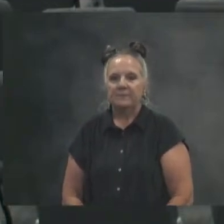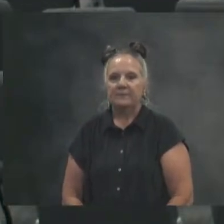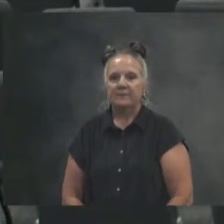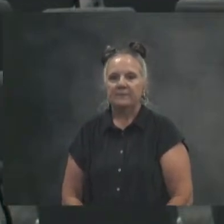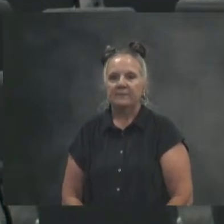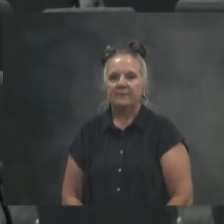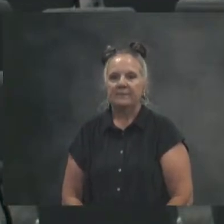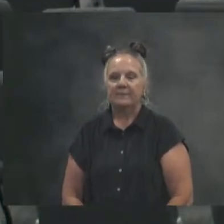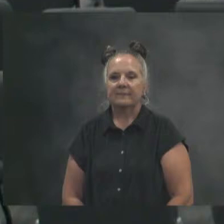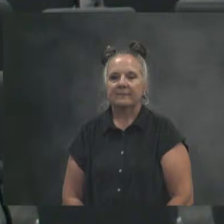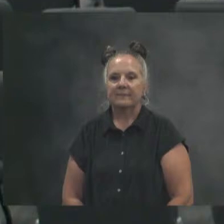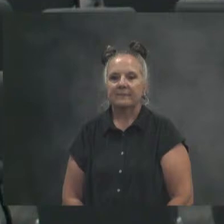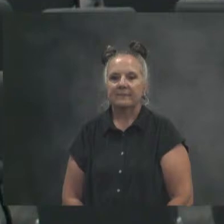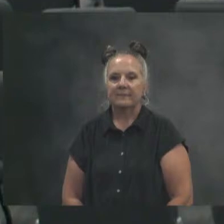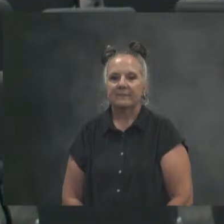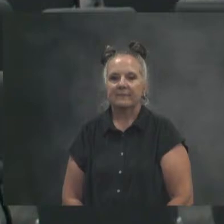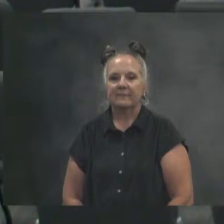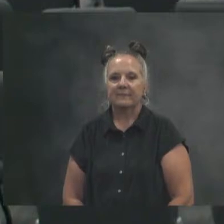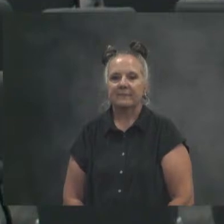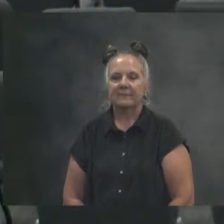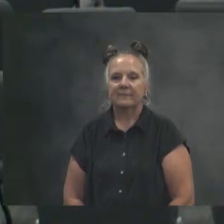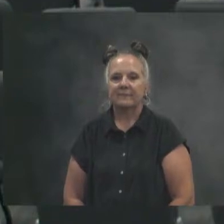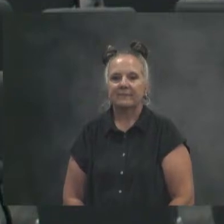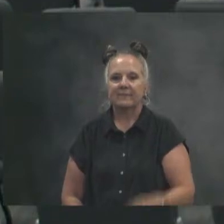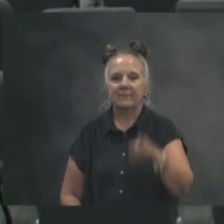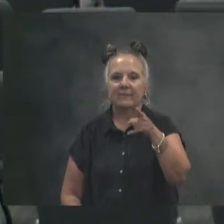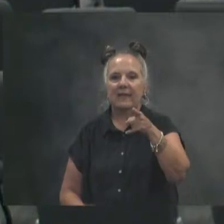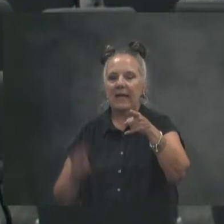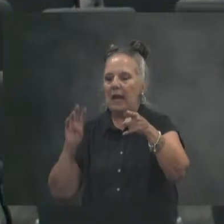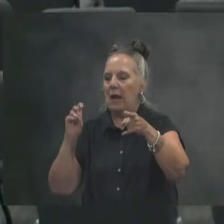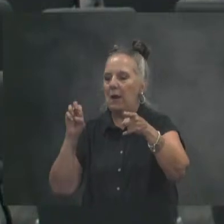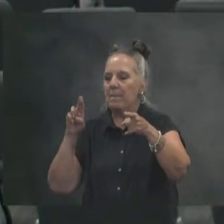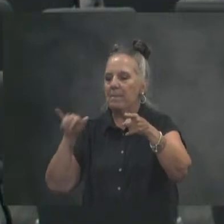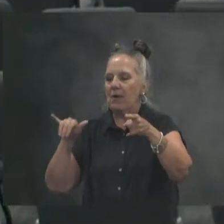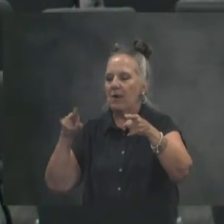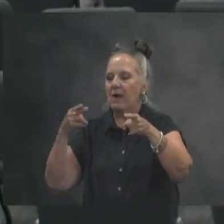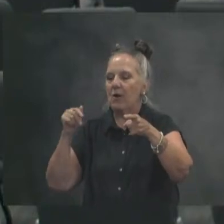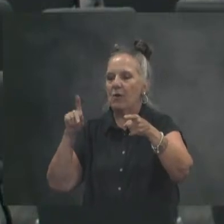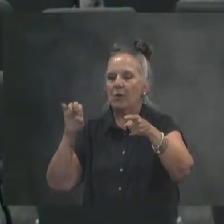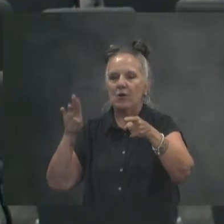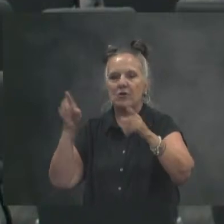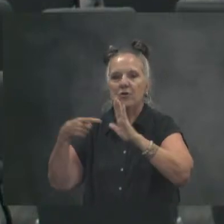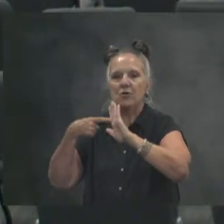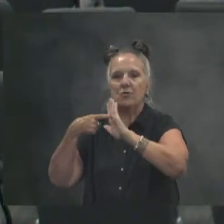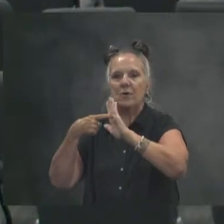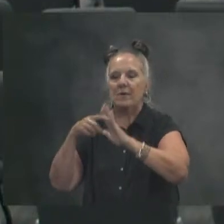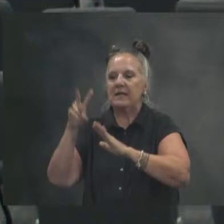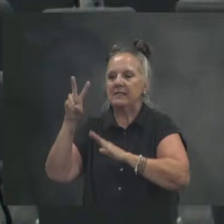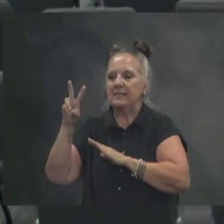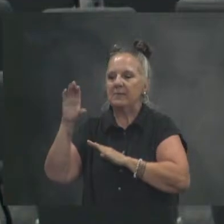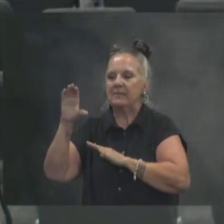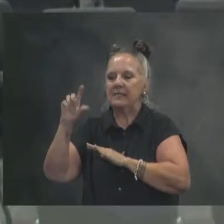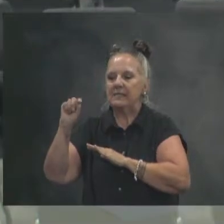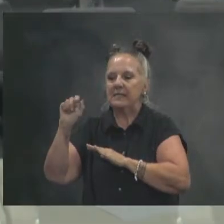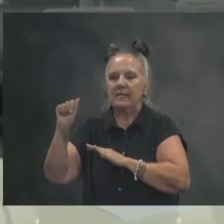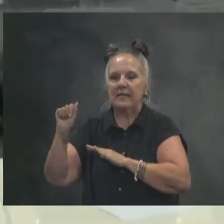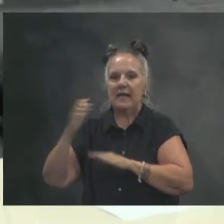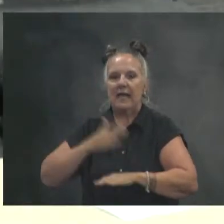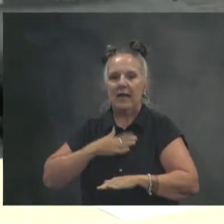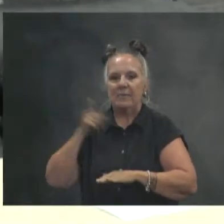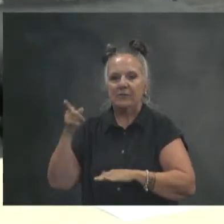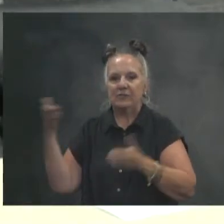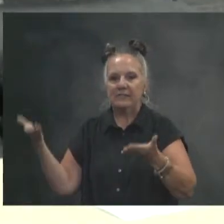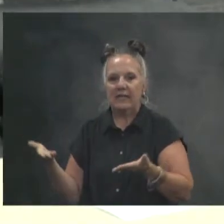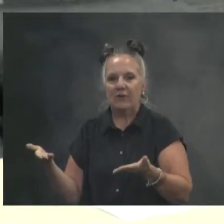Thank you. Hi. We have with us this evening Ms. Mary Herringa. She represents WCTA, MSCA, and we're happy she's